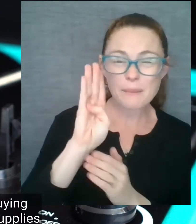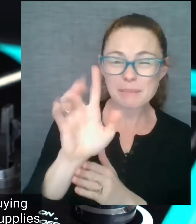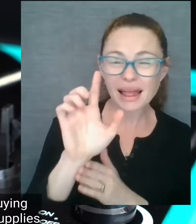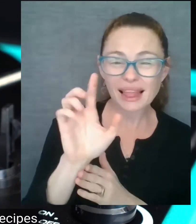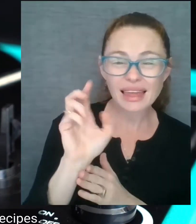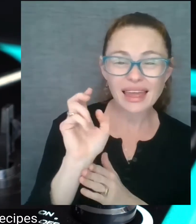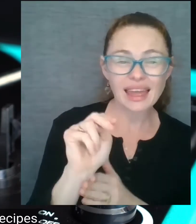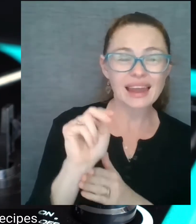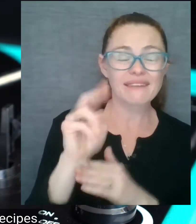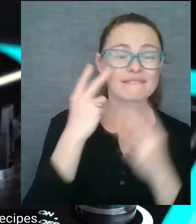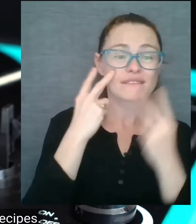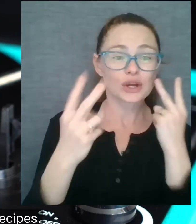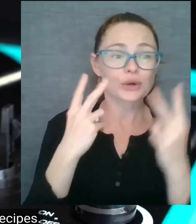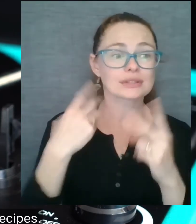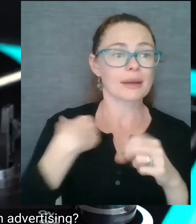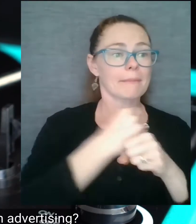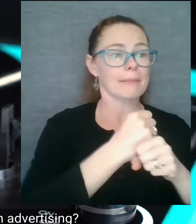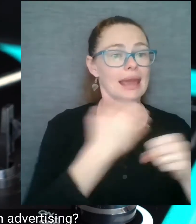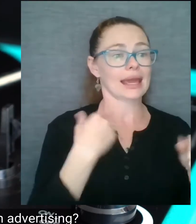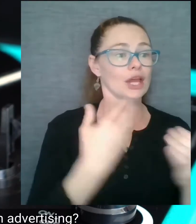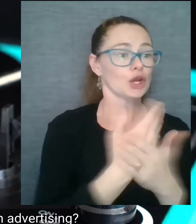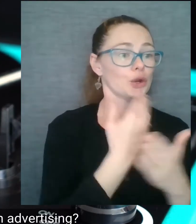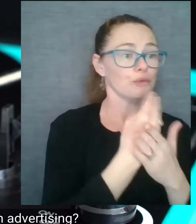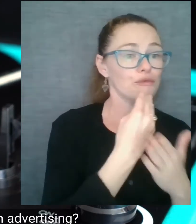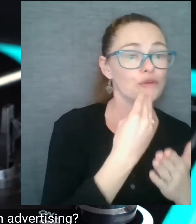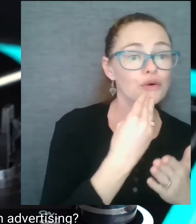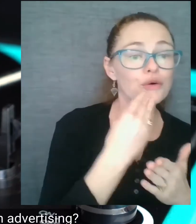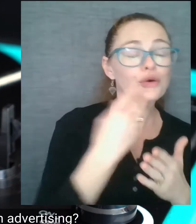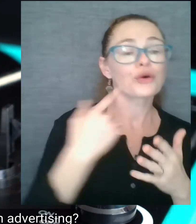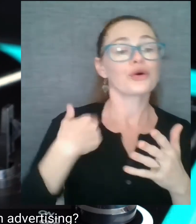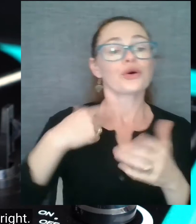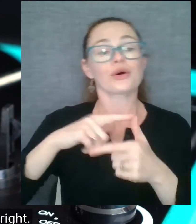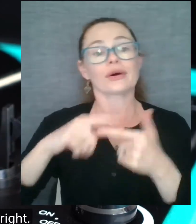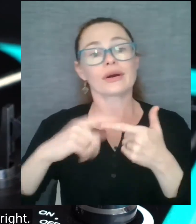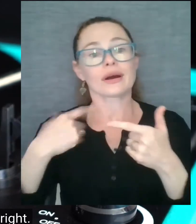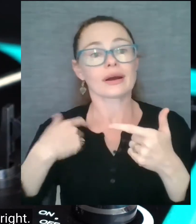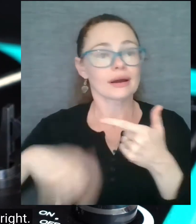cleaning supplies, and making new recipes. Why is this different than advertising?